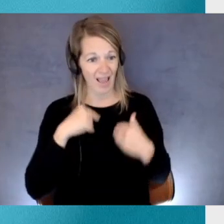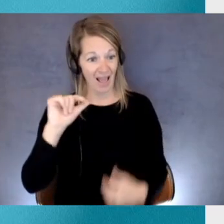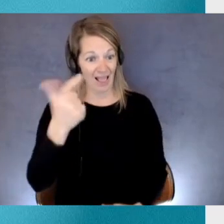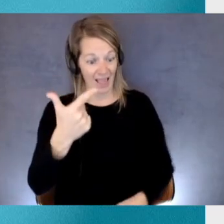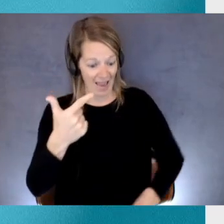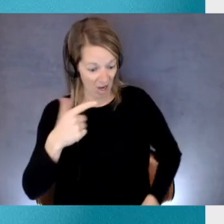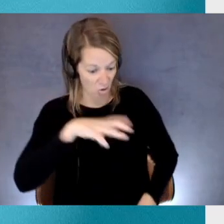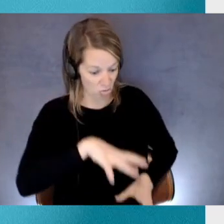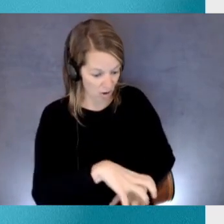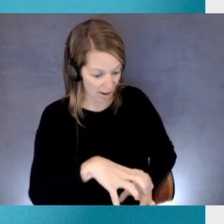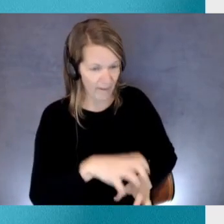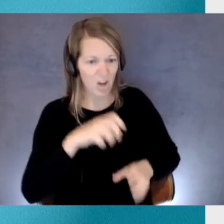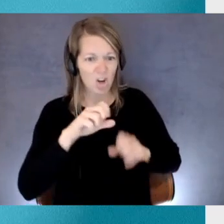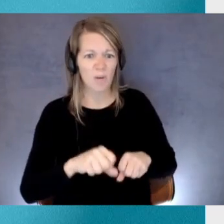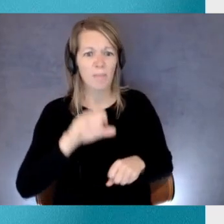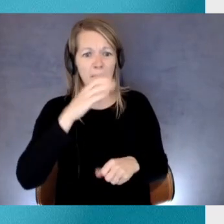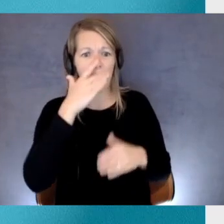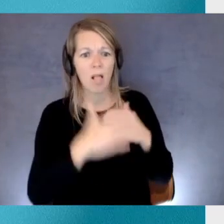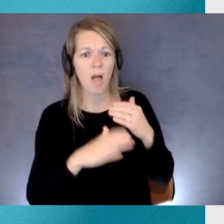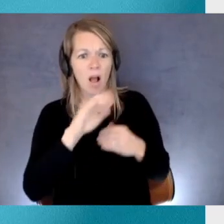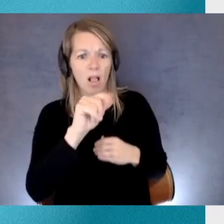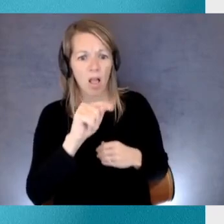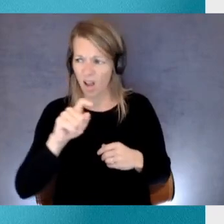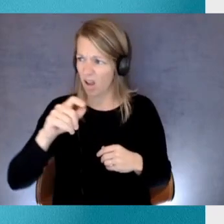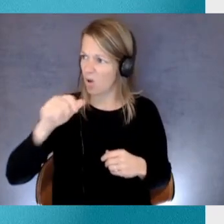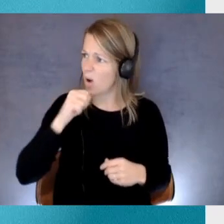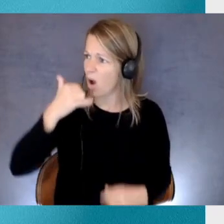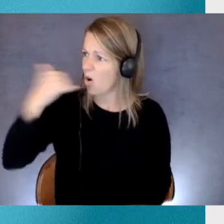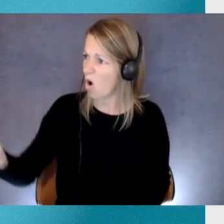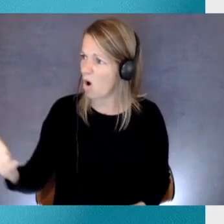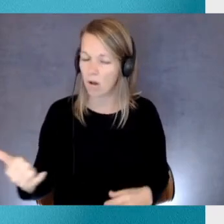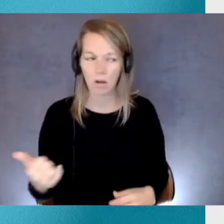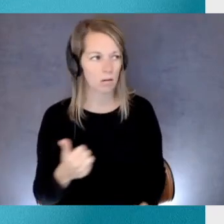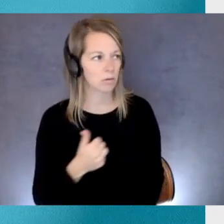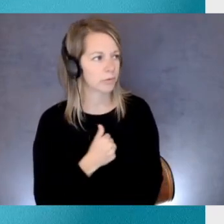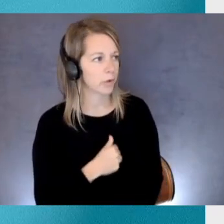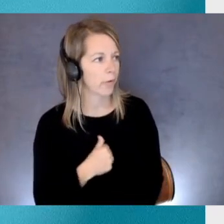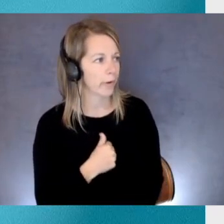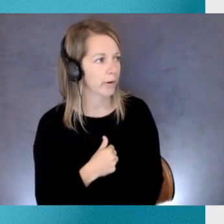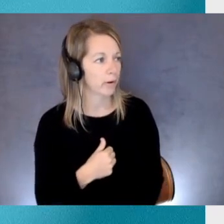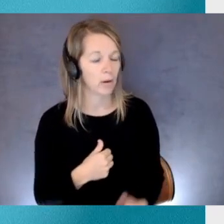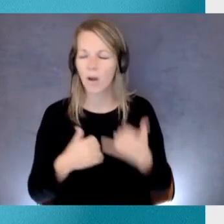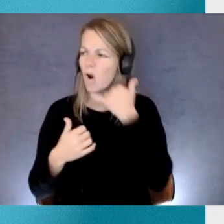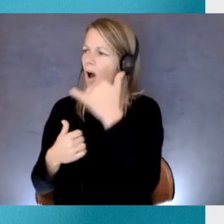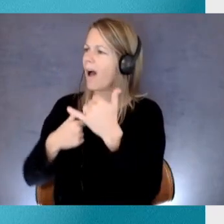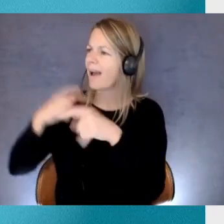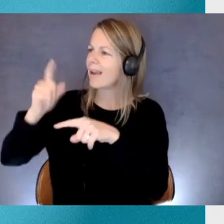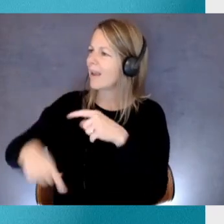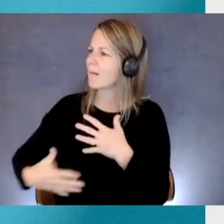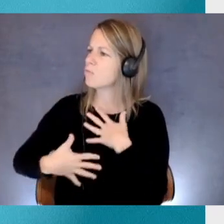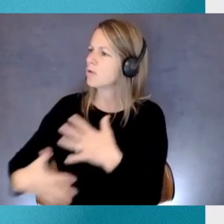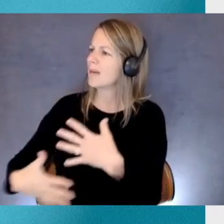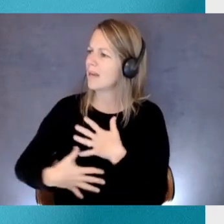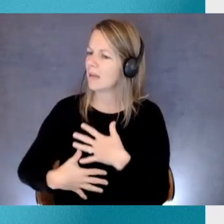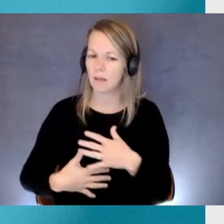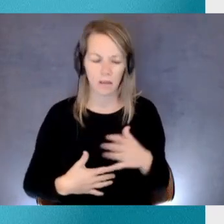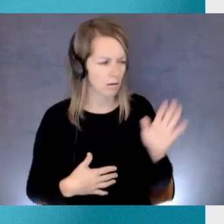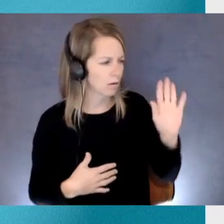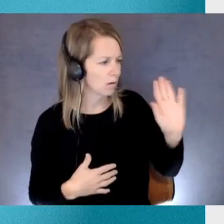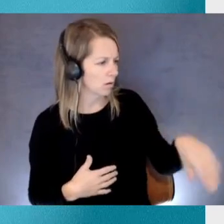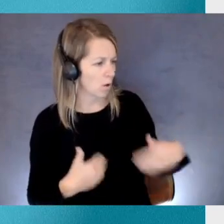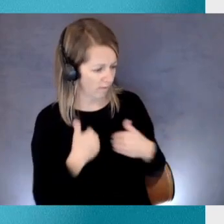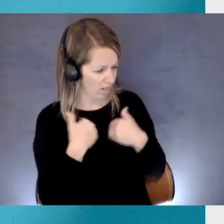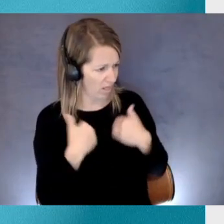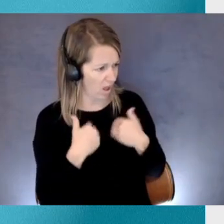a deadly blood clot. Why didn't you call? Sorry. Mom calls again. I can't breathe. So you have lung cancer. What did